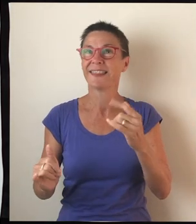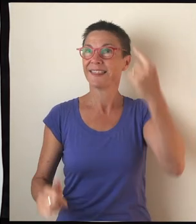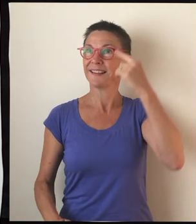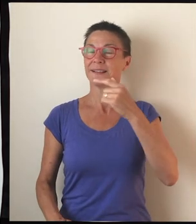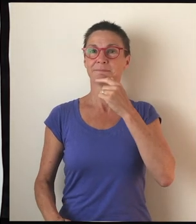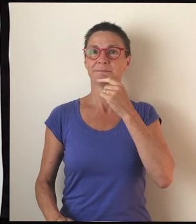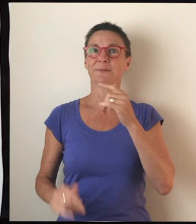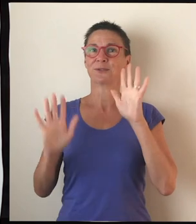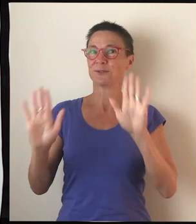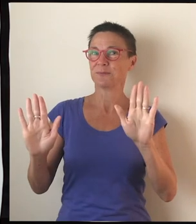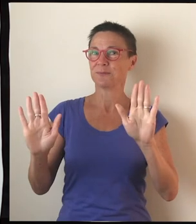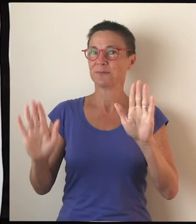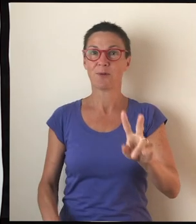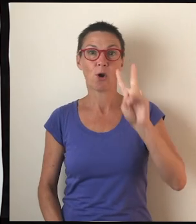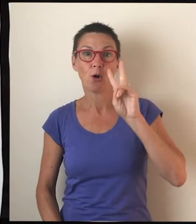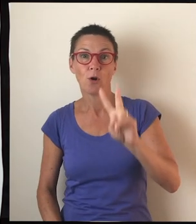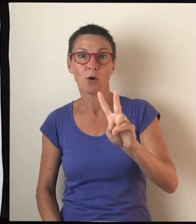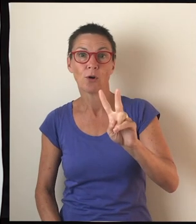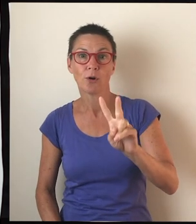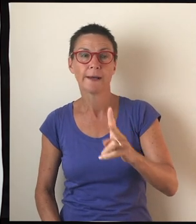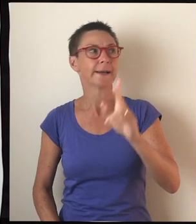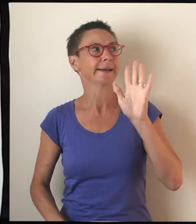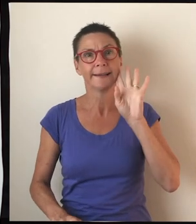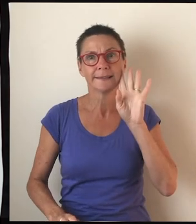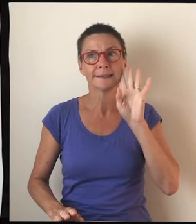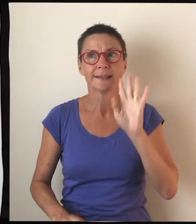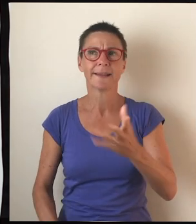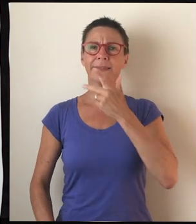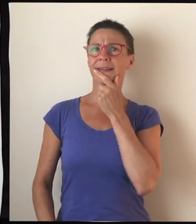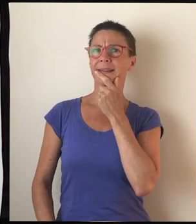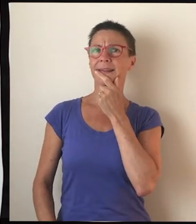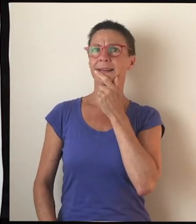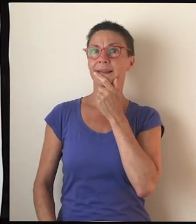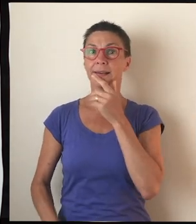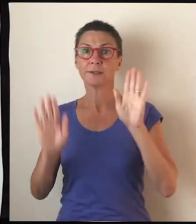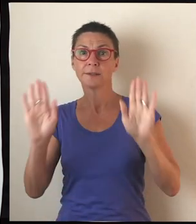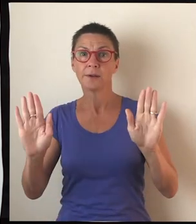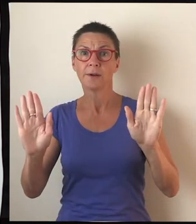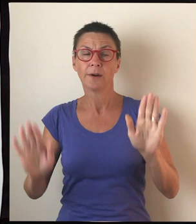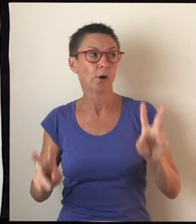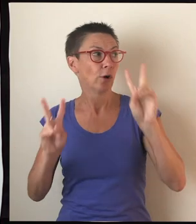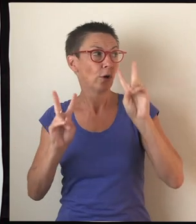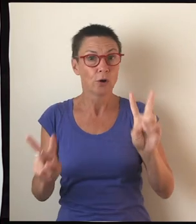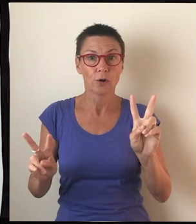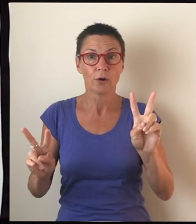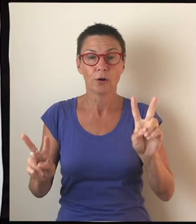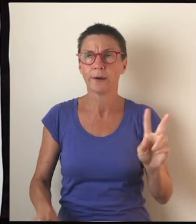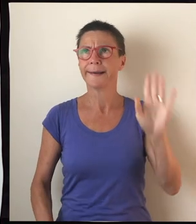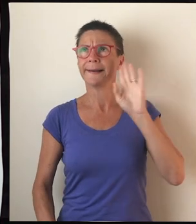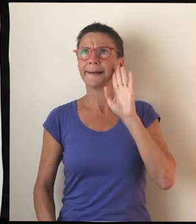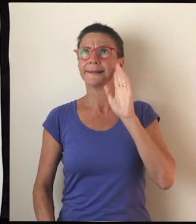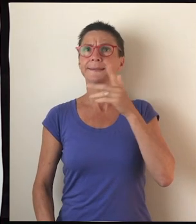listen and think. You gotta stop, look, listen and think. You gotta stop,